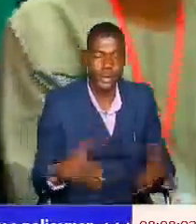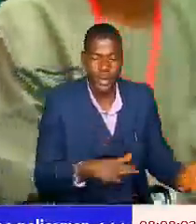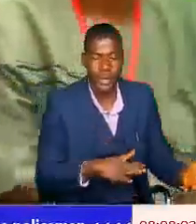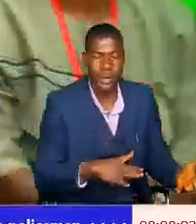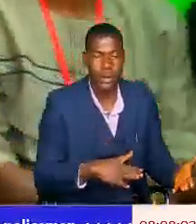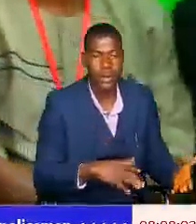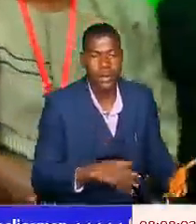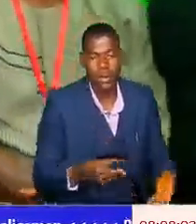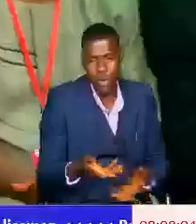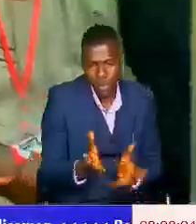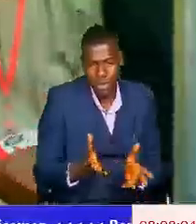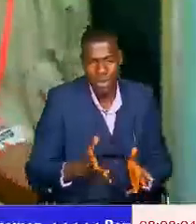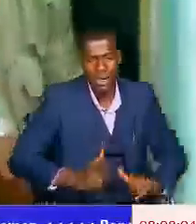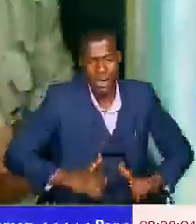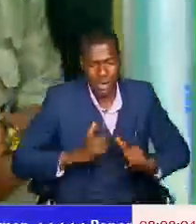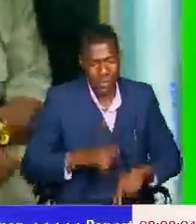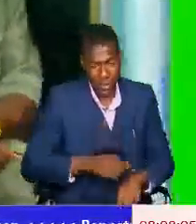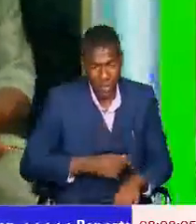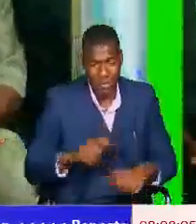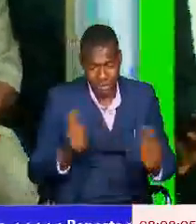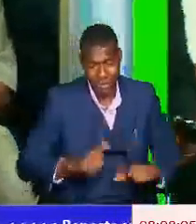wait, they live long. When I go